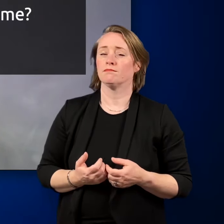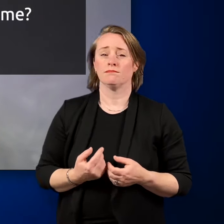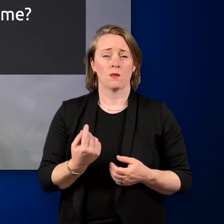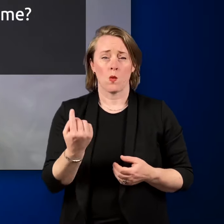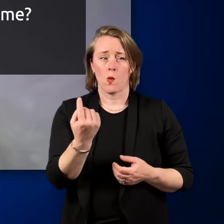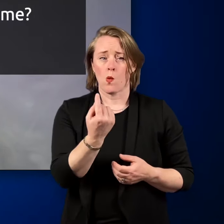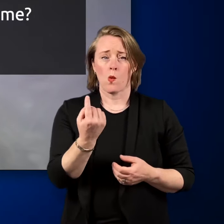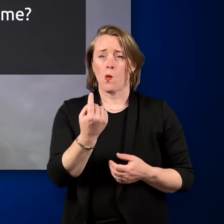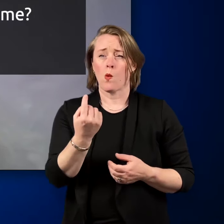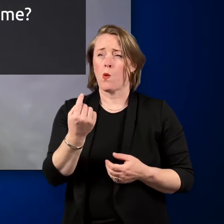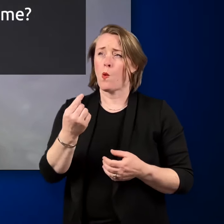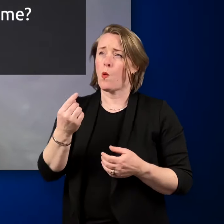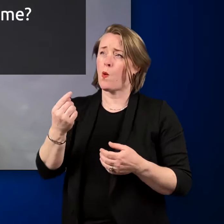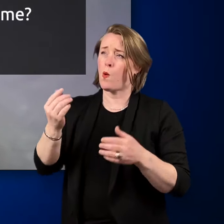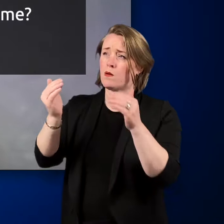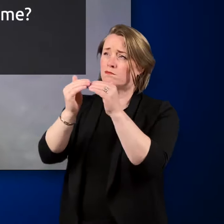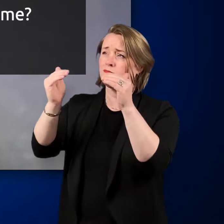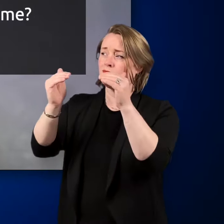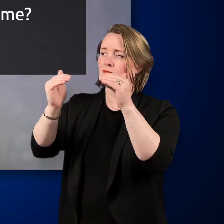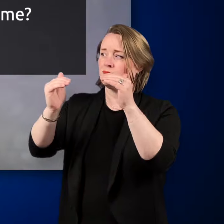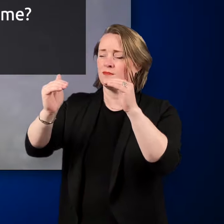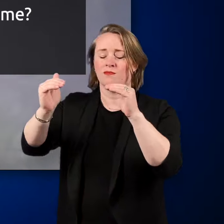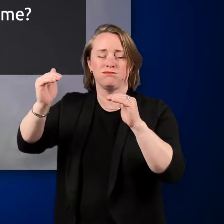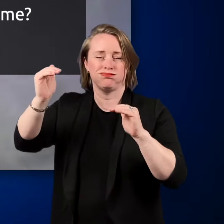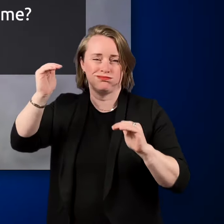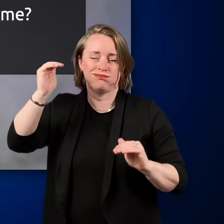Who is there like you?